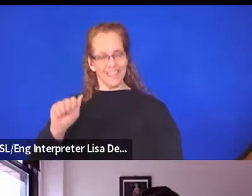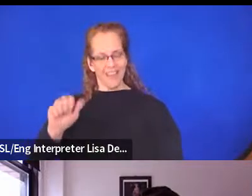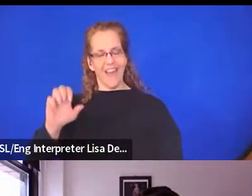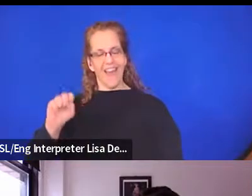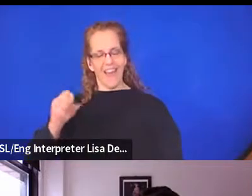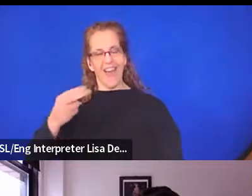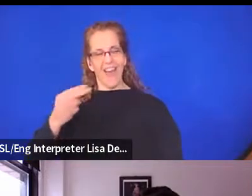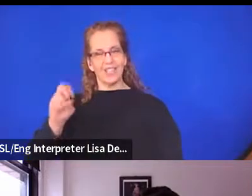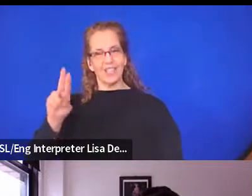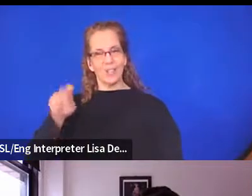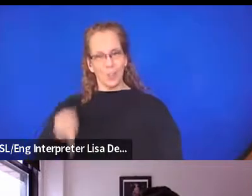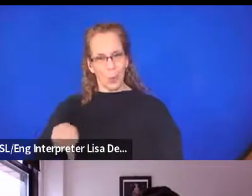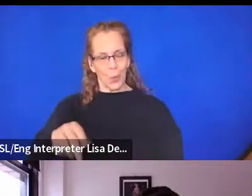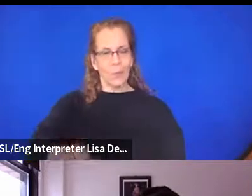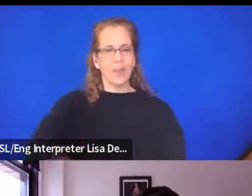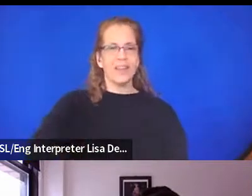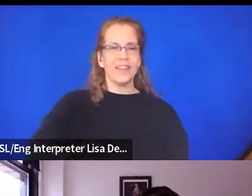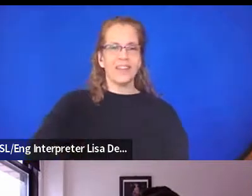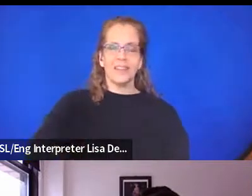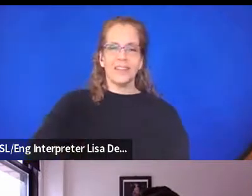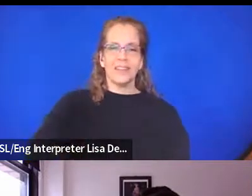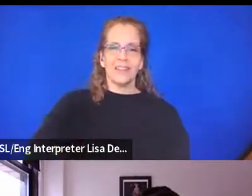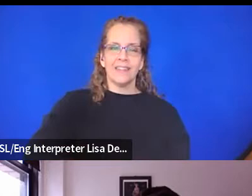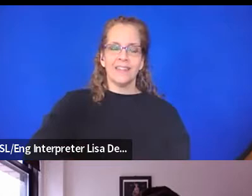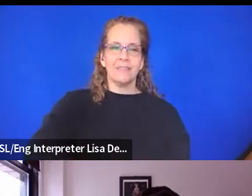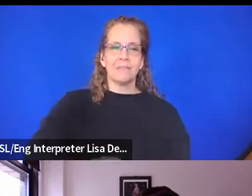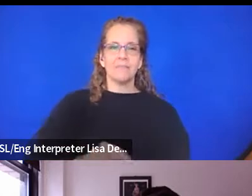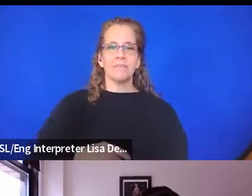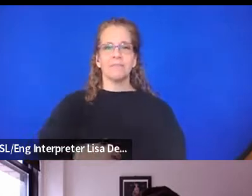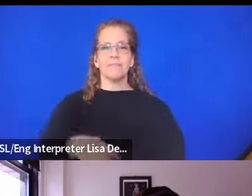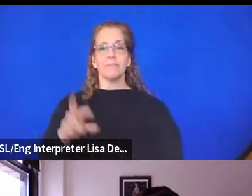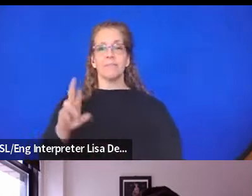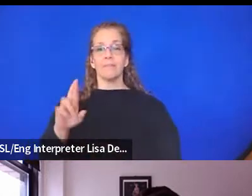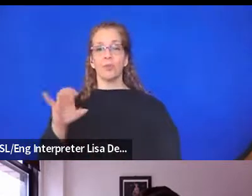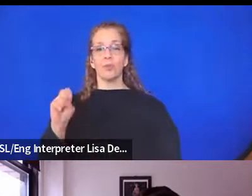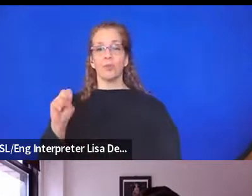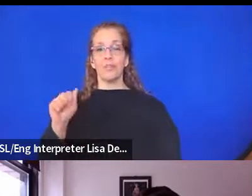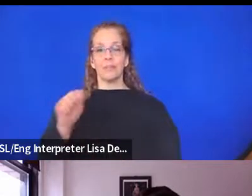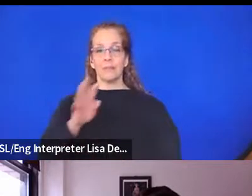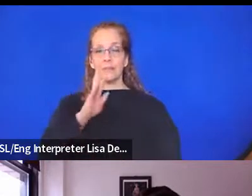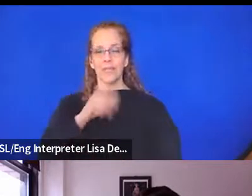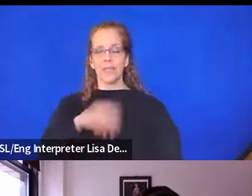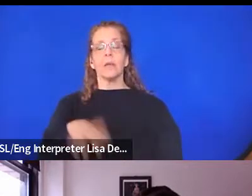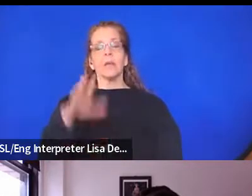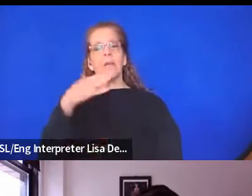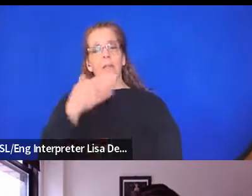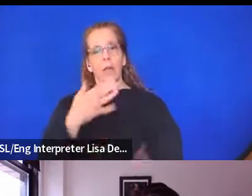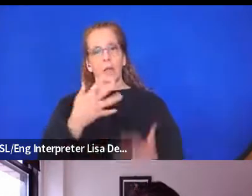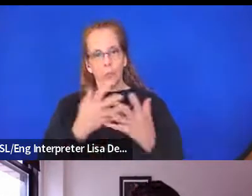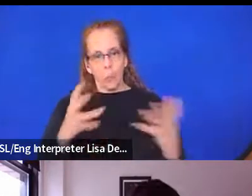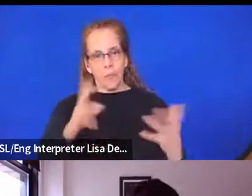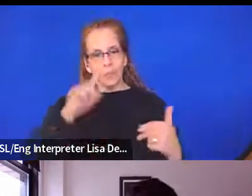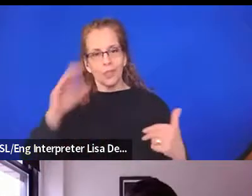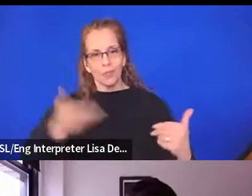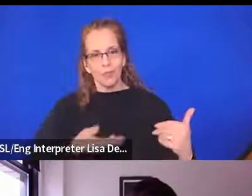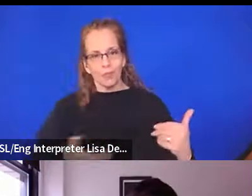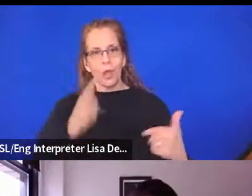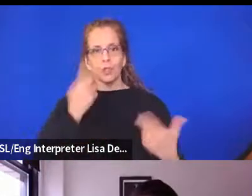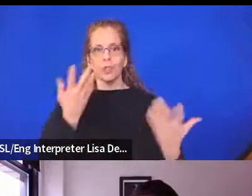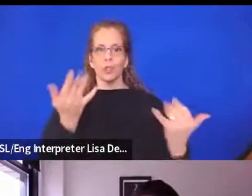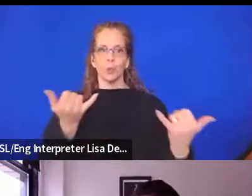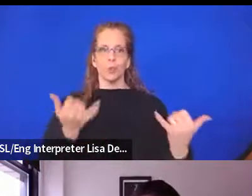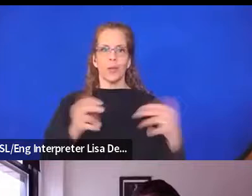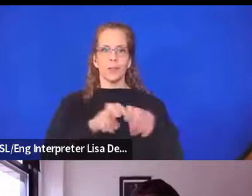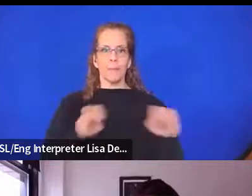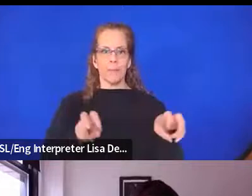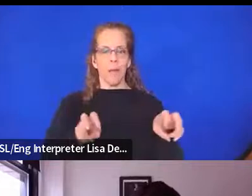Ash, thank you so much, both for that wonderful introduction to today's panel and all of the great work that I know you and other